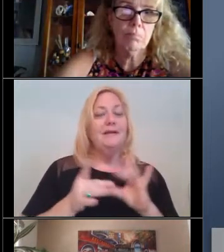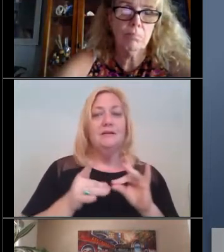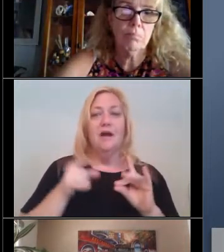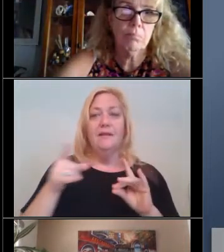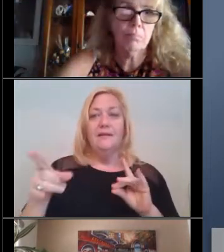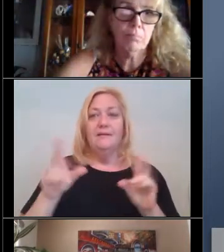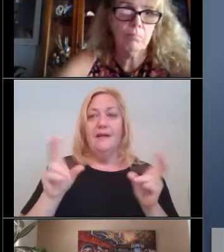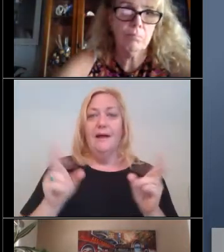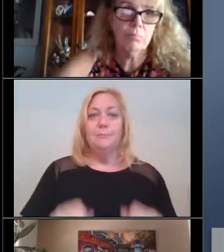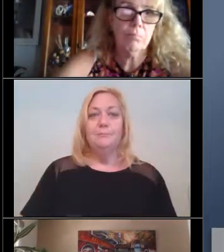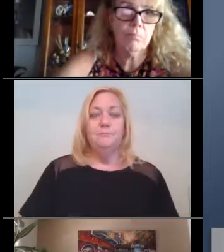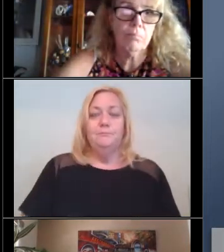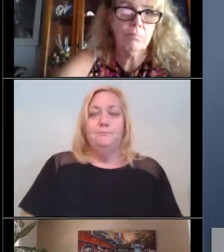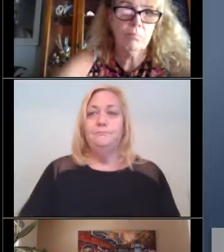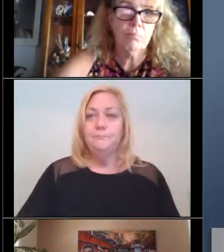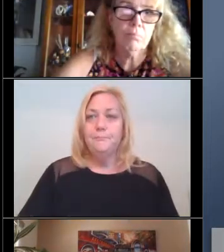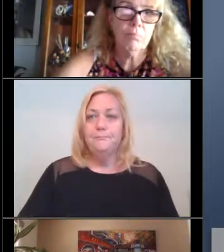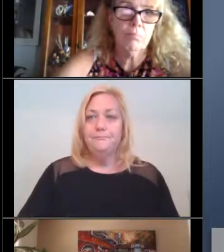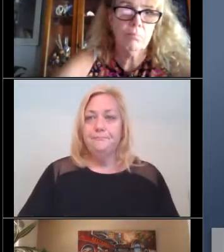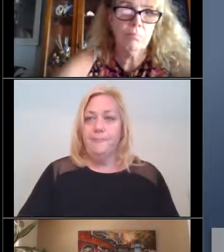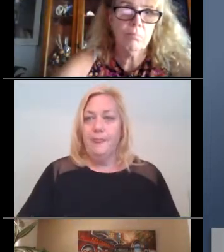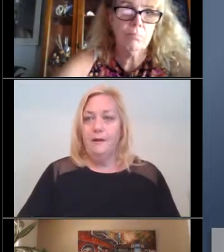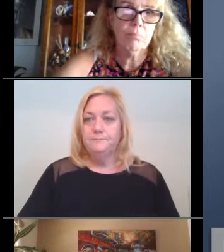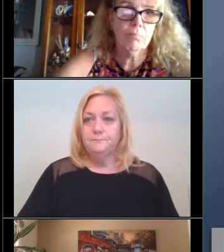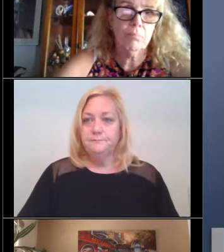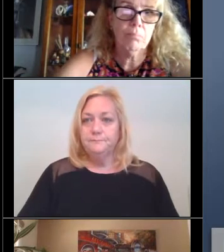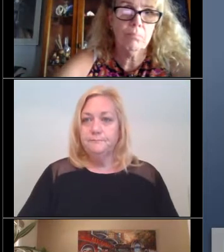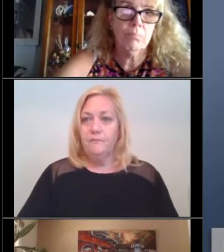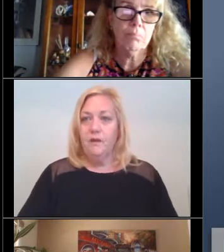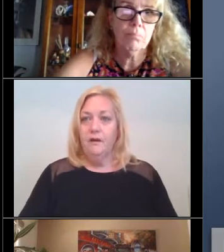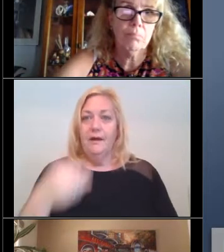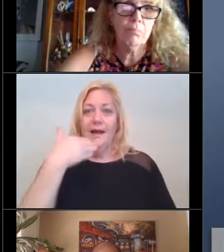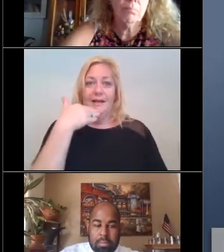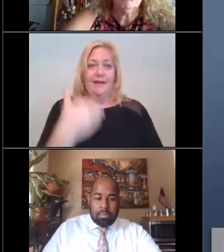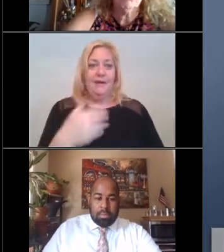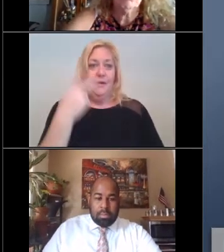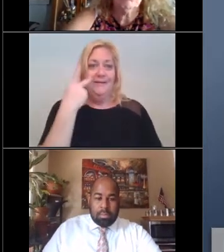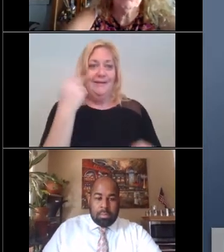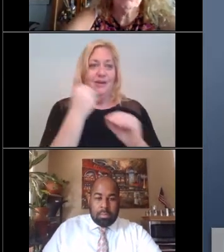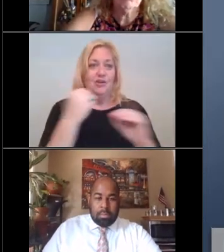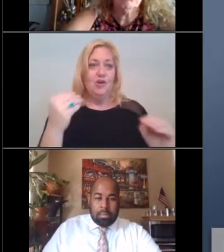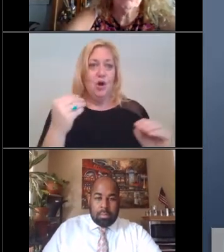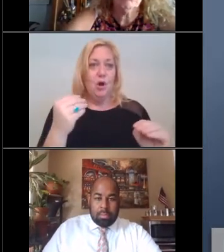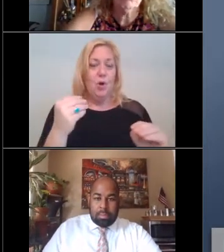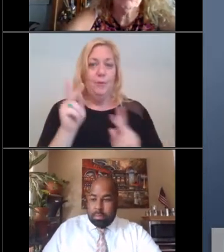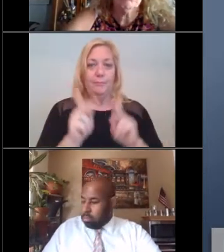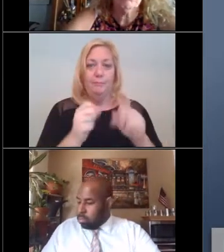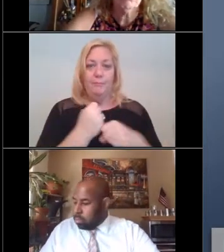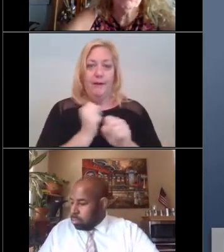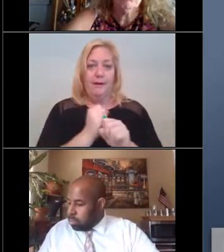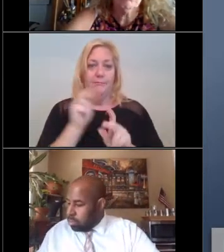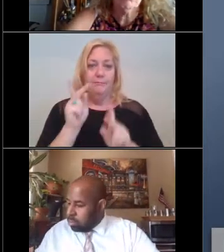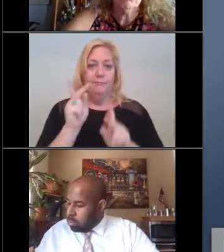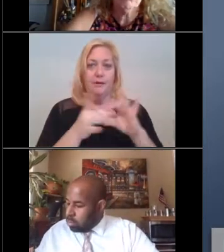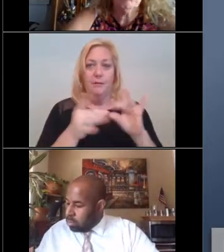item. Thank you, Sequoia. I see no attendees indicating they're looking to make public comment at this time. Thank you.